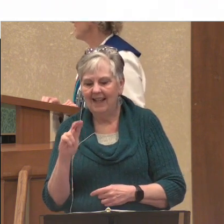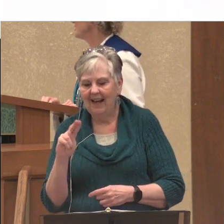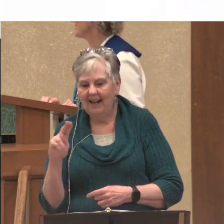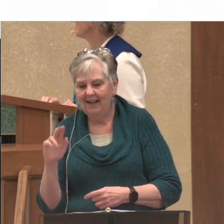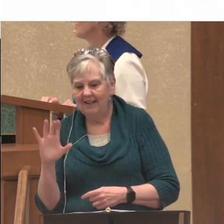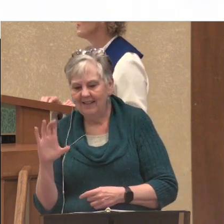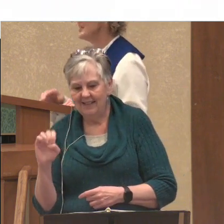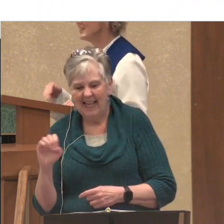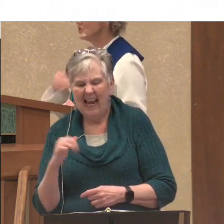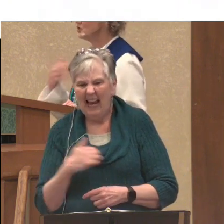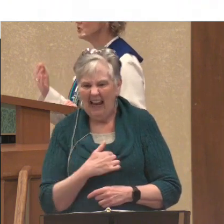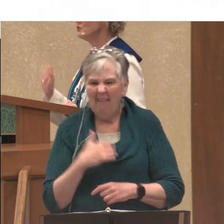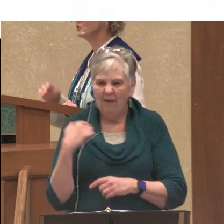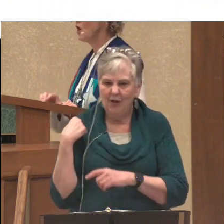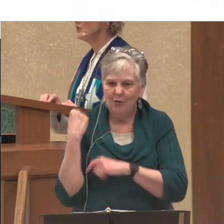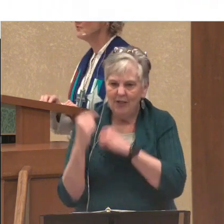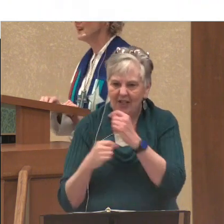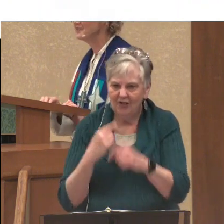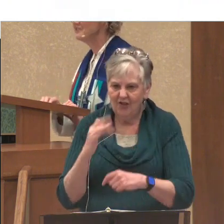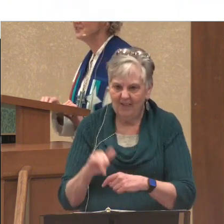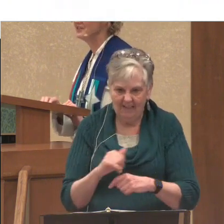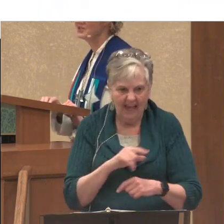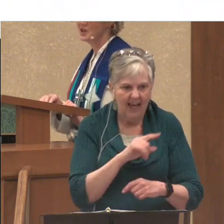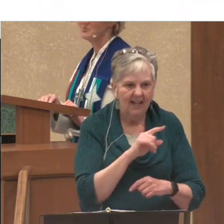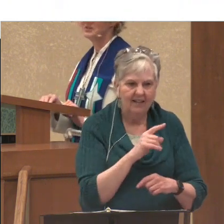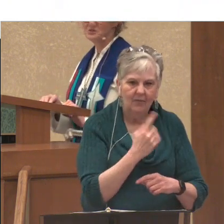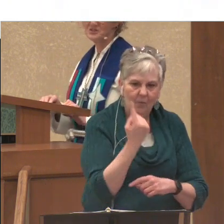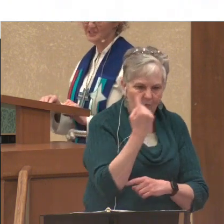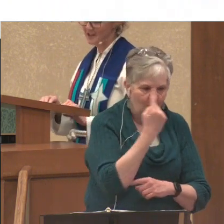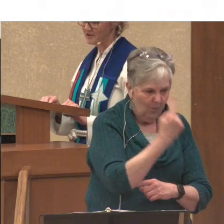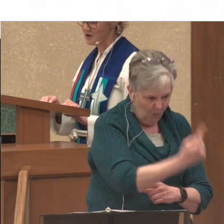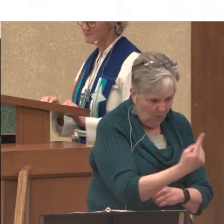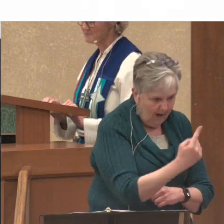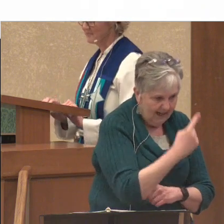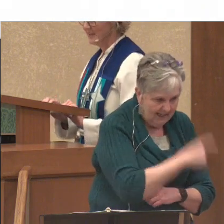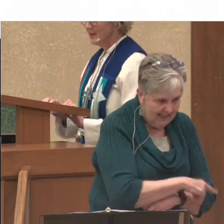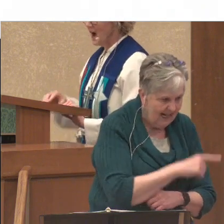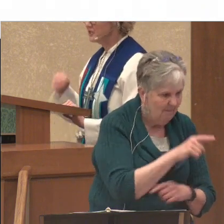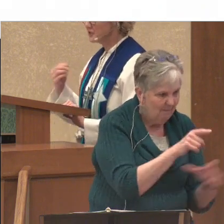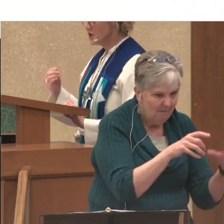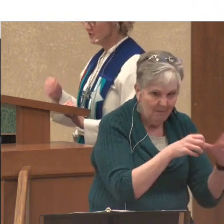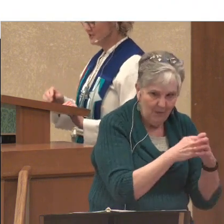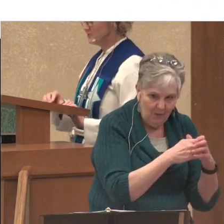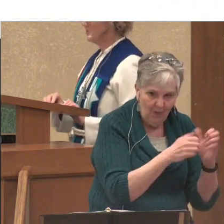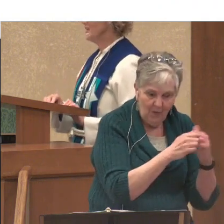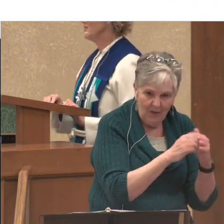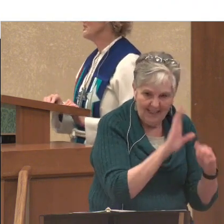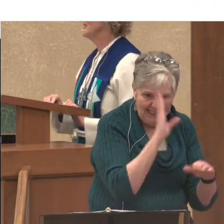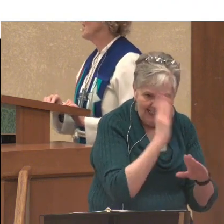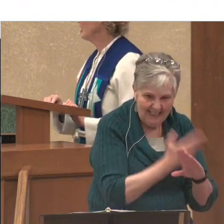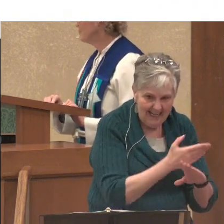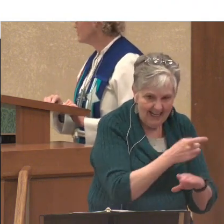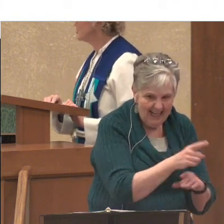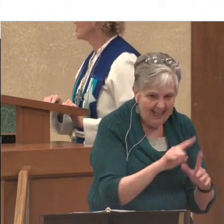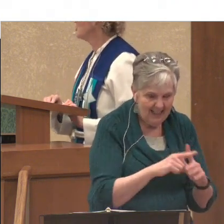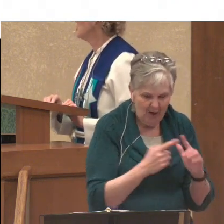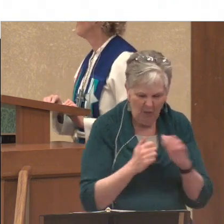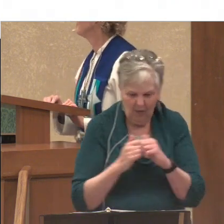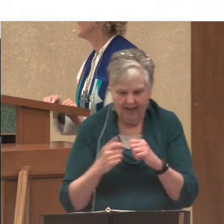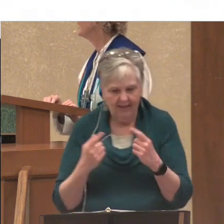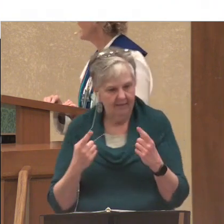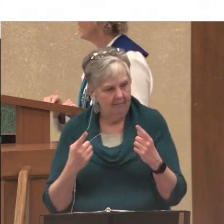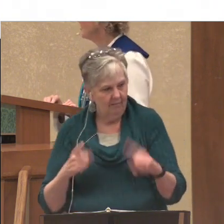my sons, where they get to choose all of the activities that we do together. I started this when they were in elementary